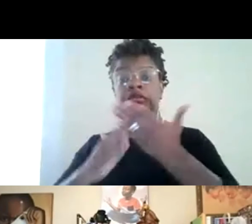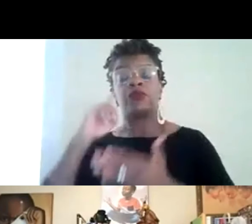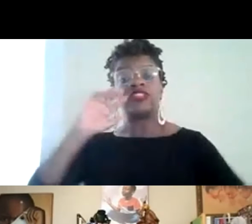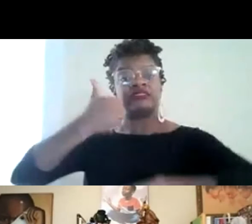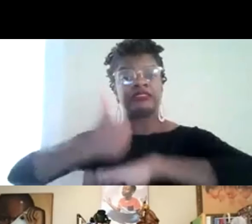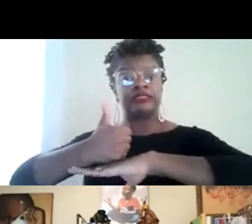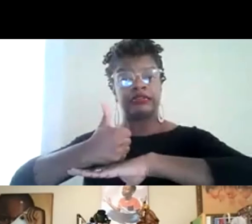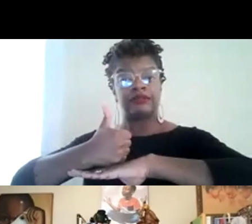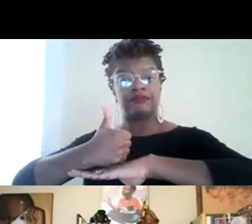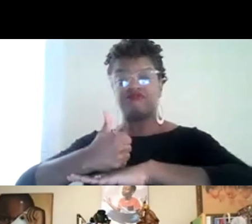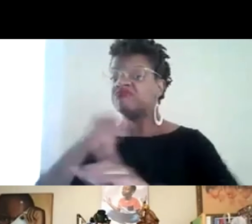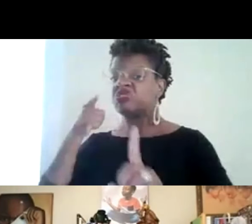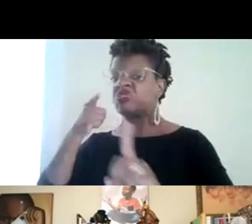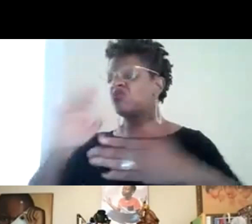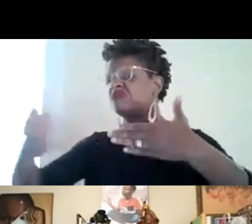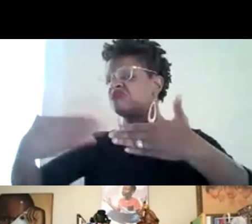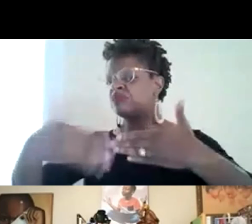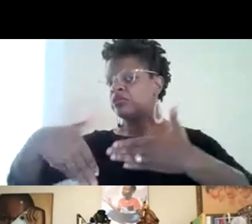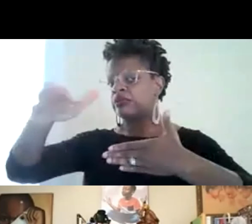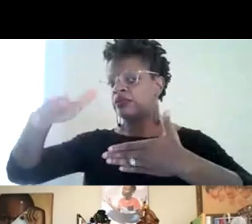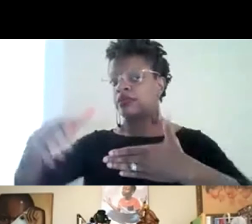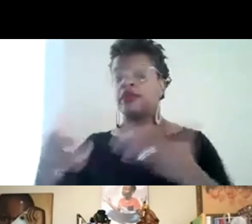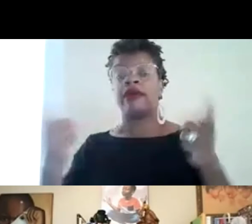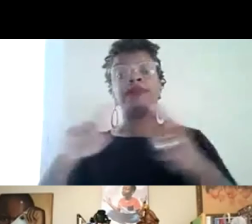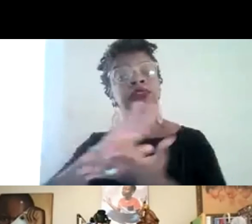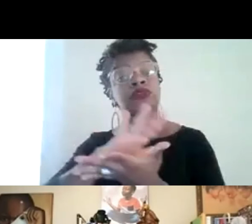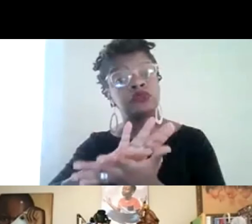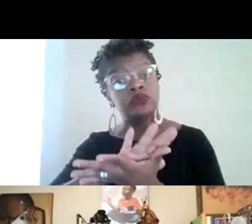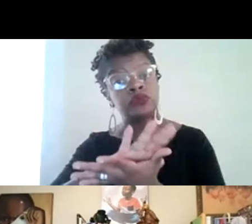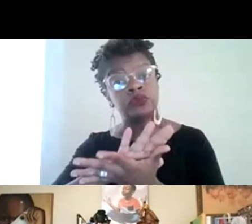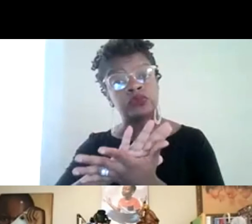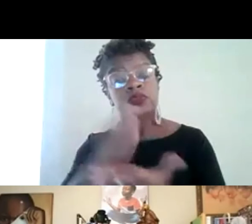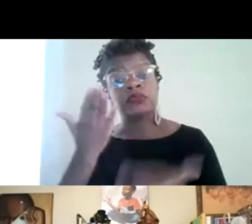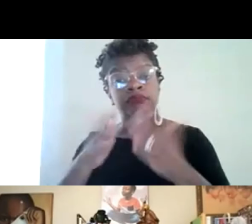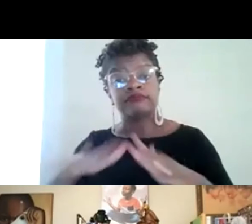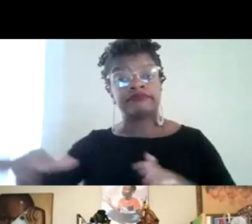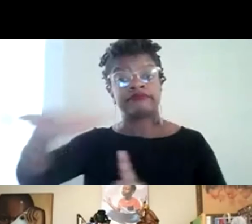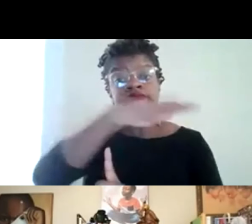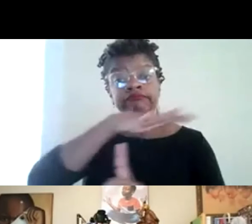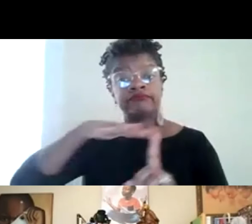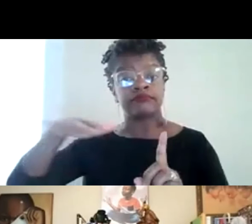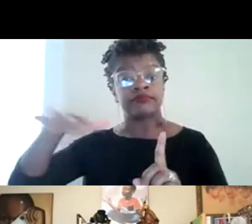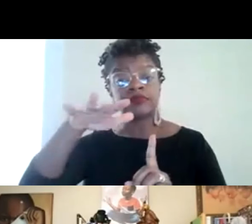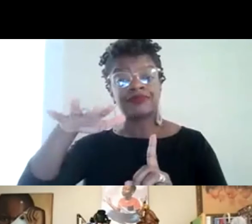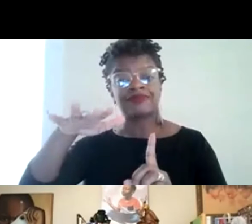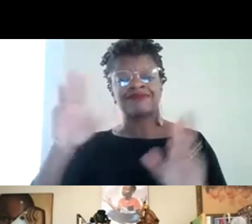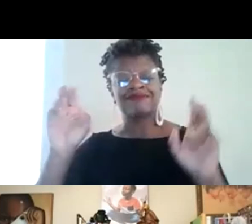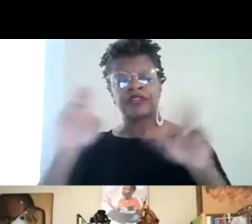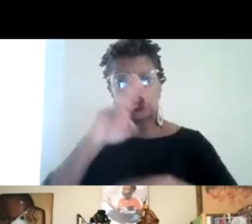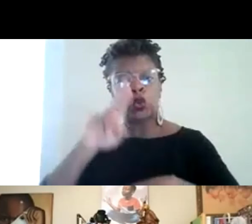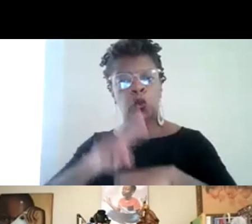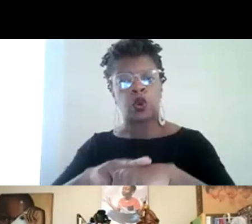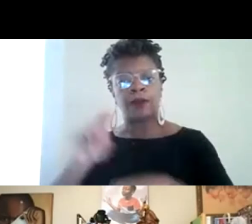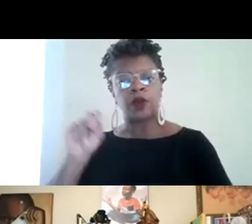or manufactured, placed in schools, out in society, as norms to